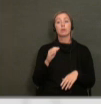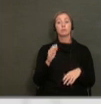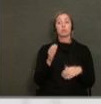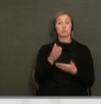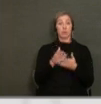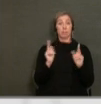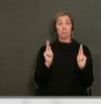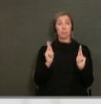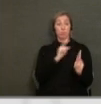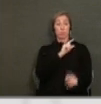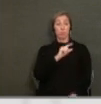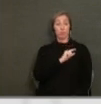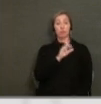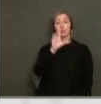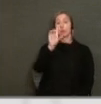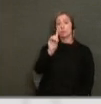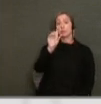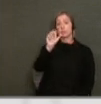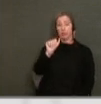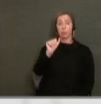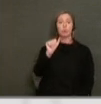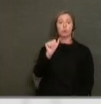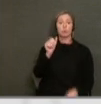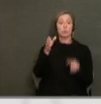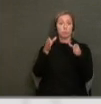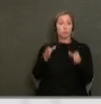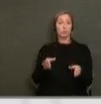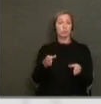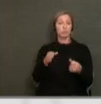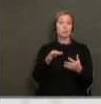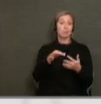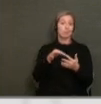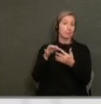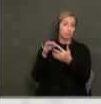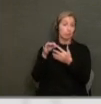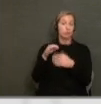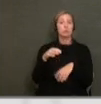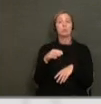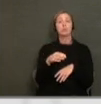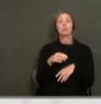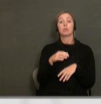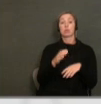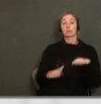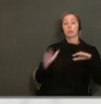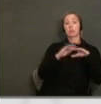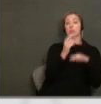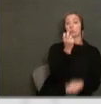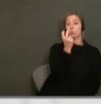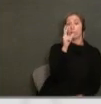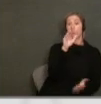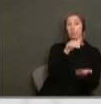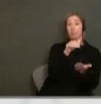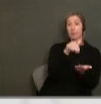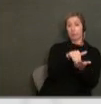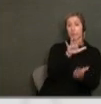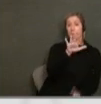for the disabled person exemption, that exemption is increasing from $12,500